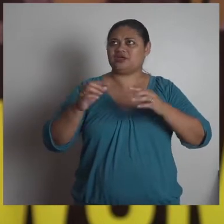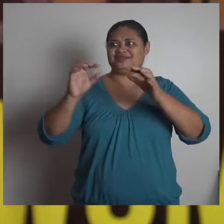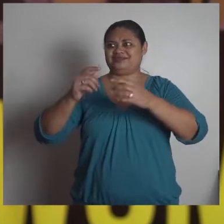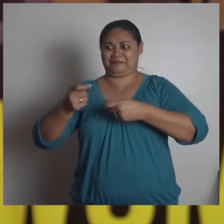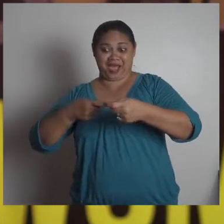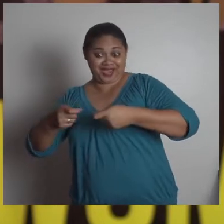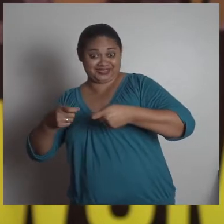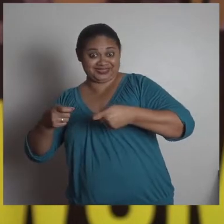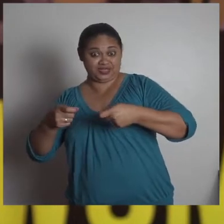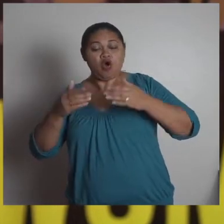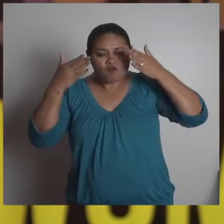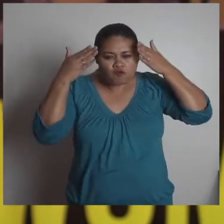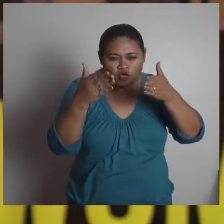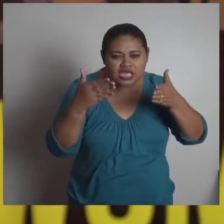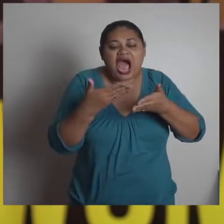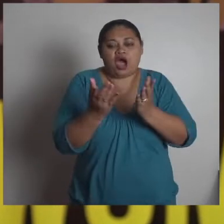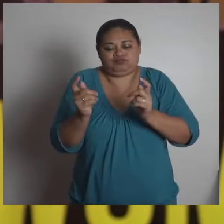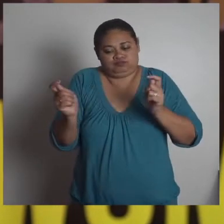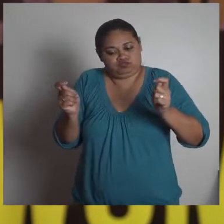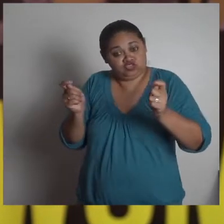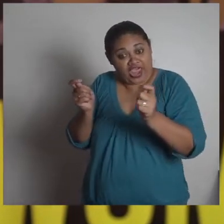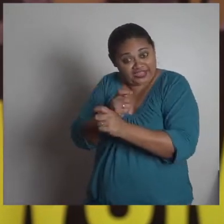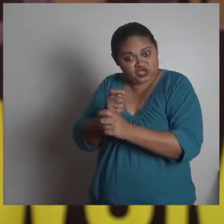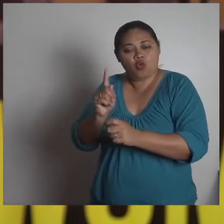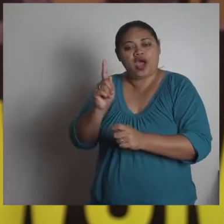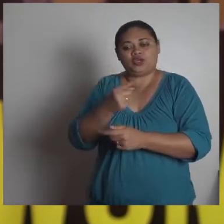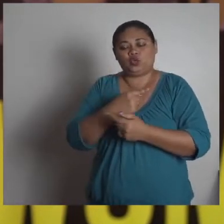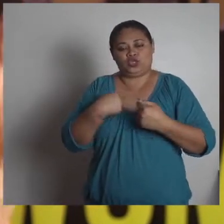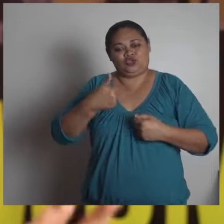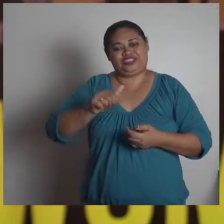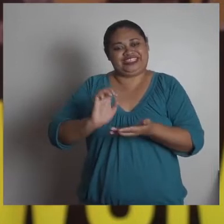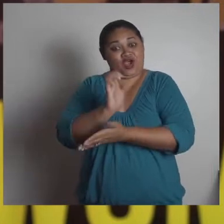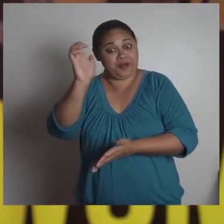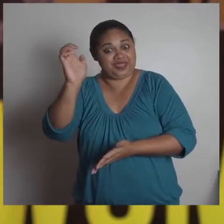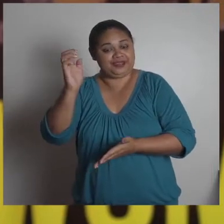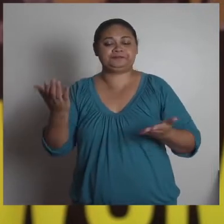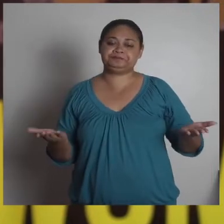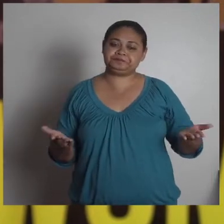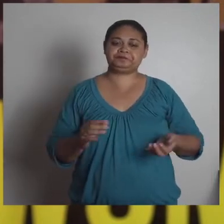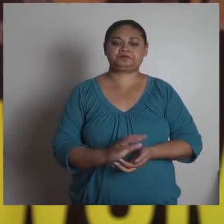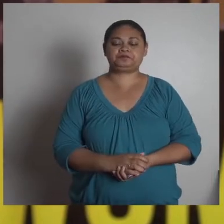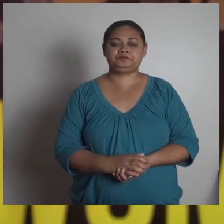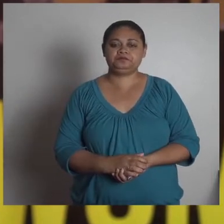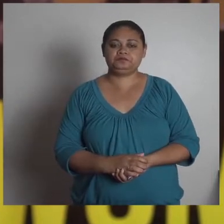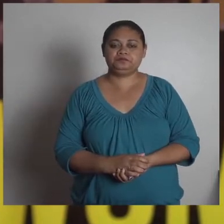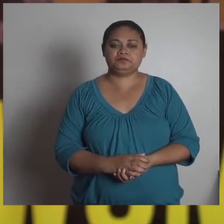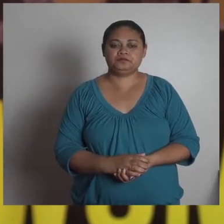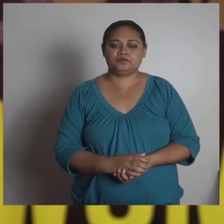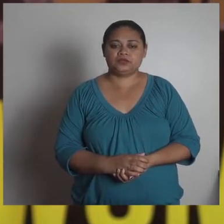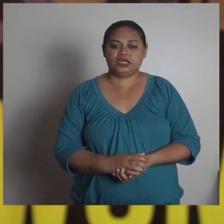degrowth is not about the market. It is about redesigning what we consider economy.